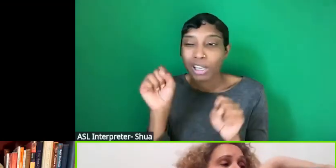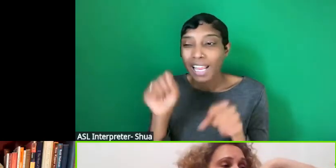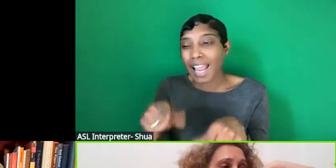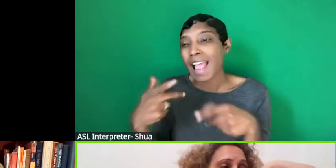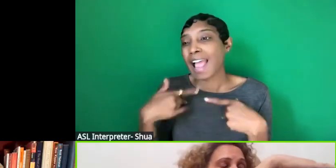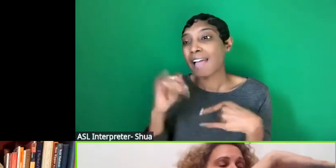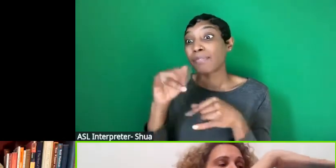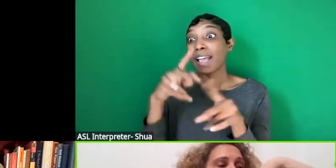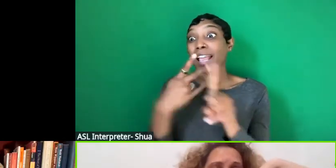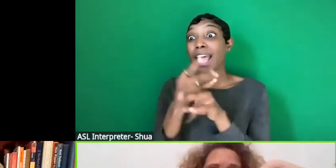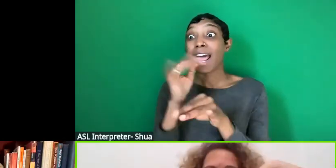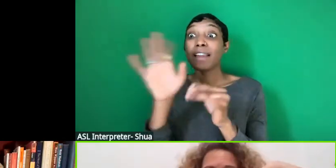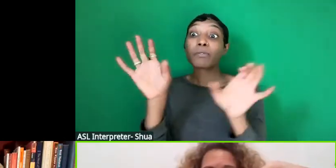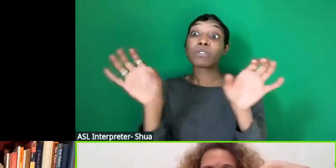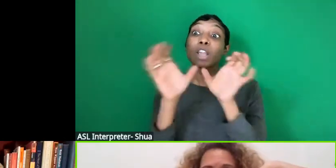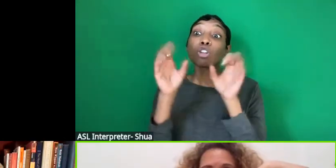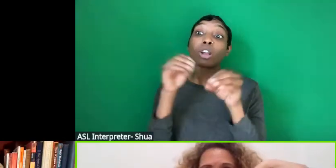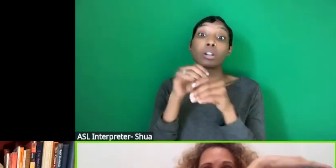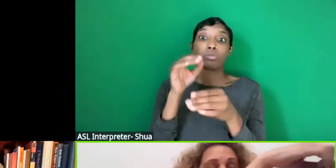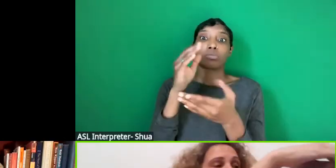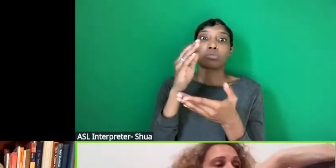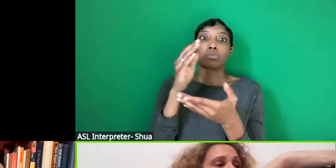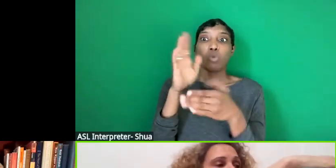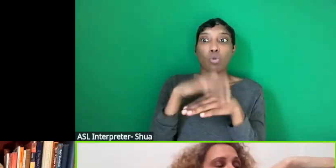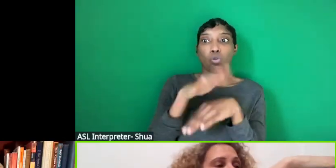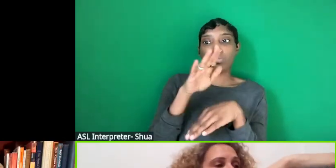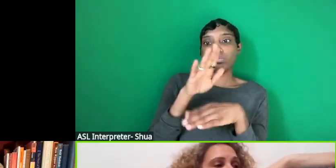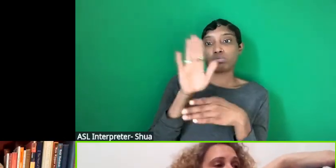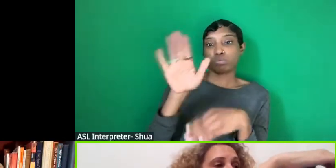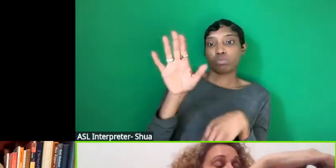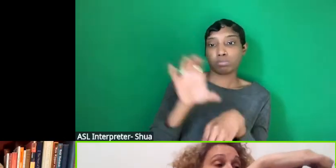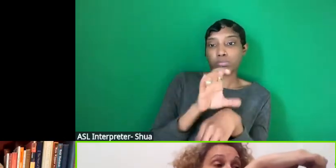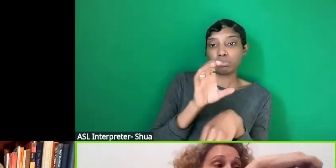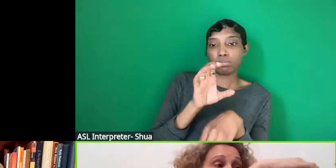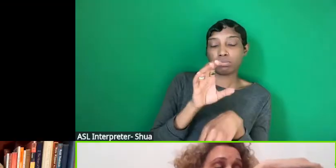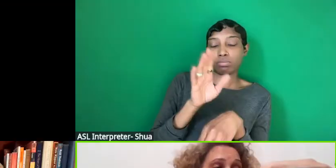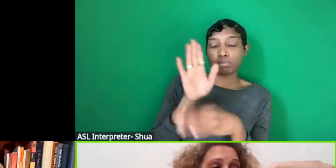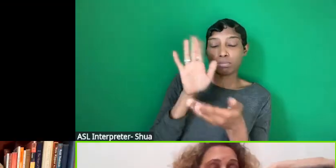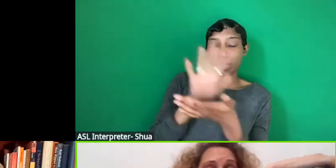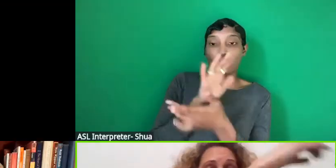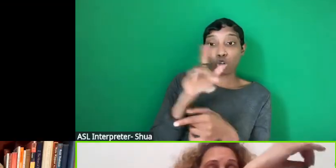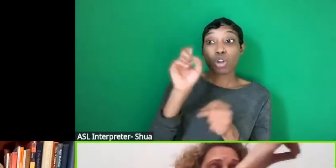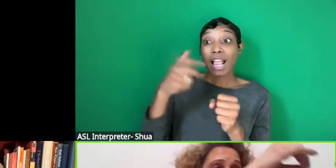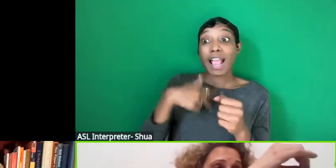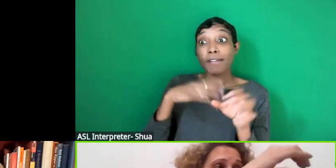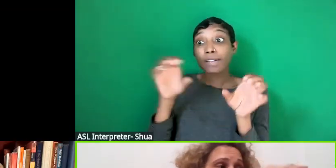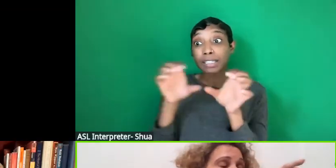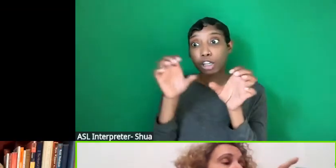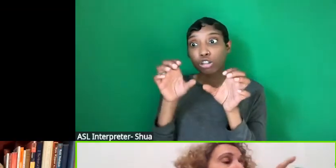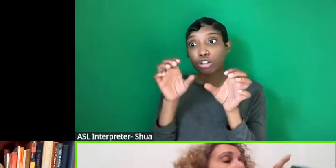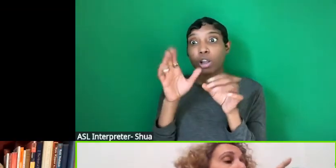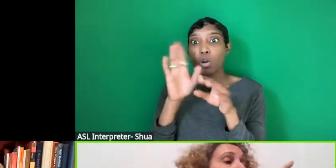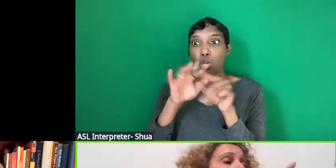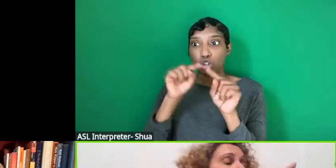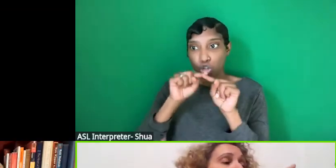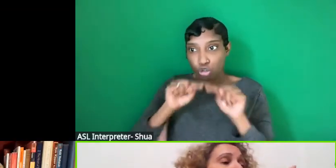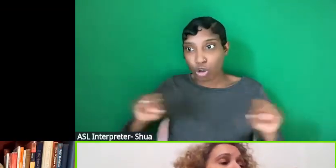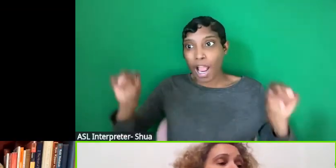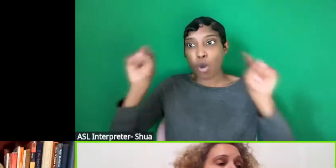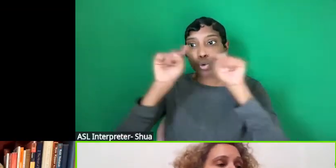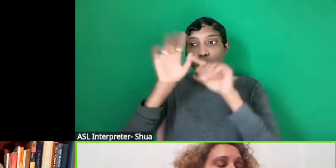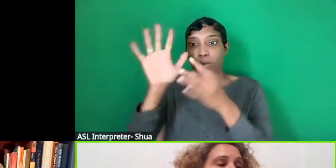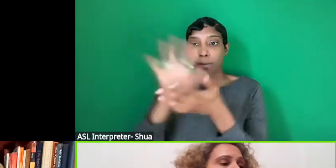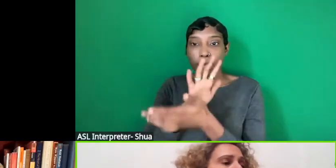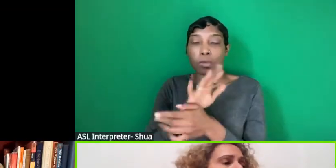embellishment as the center in the middle of your paper. You can have the embellishments around the paper to make it a frame, or you can